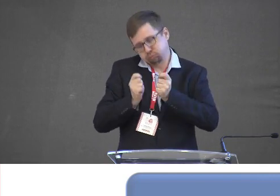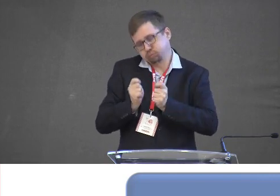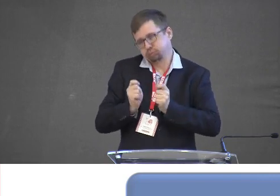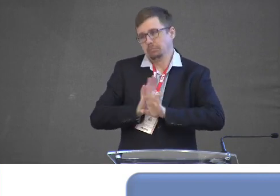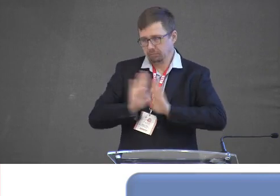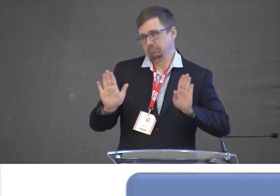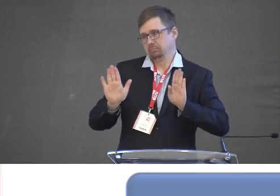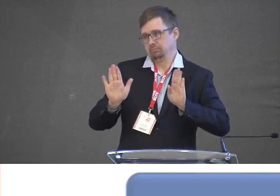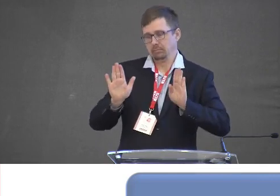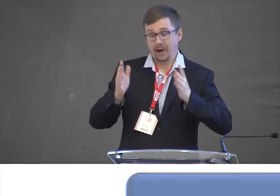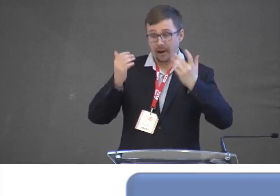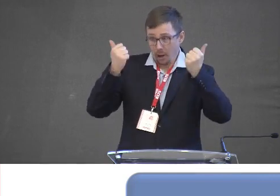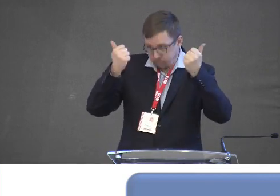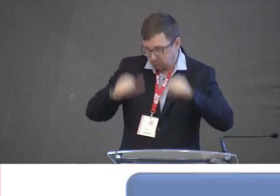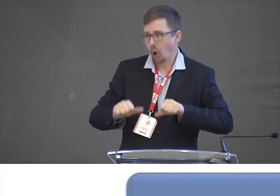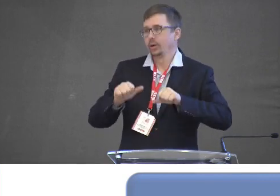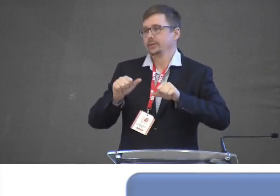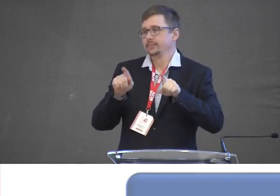and